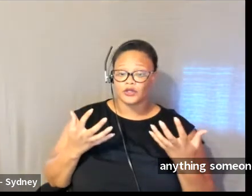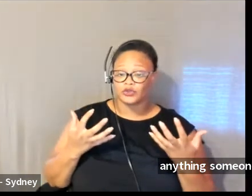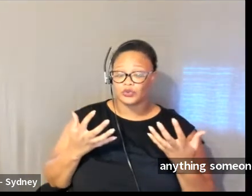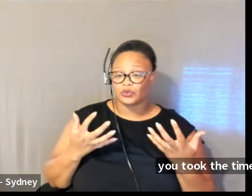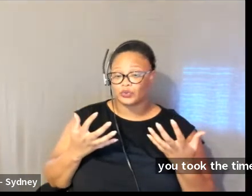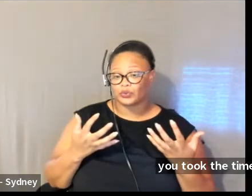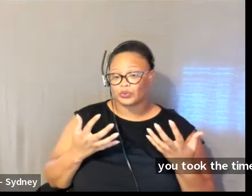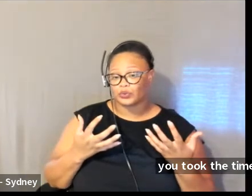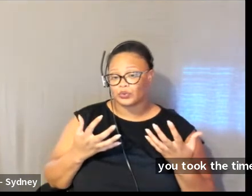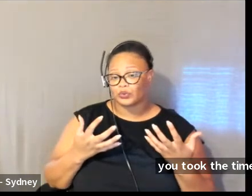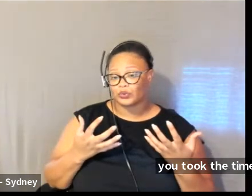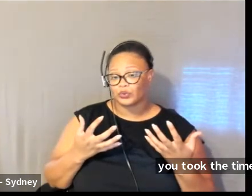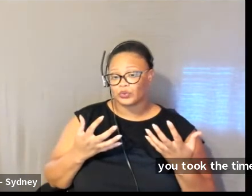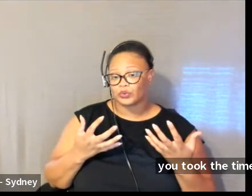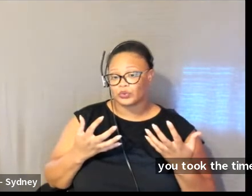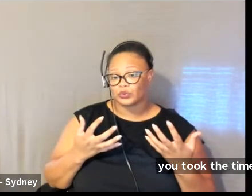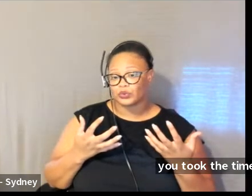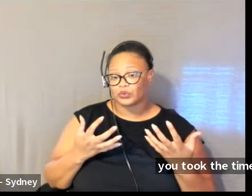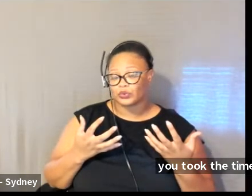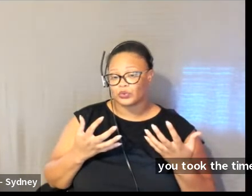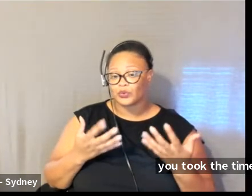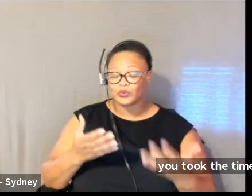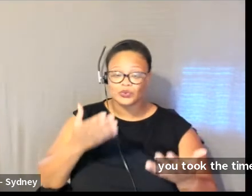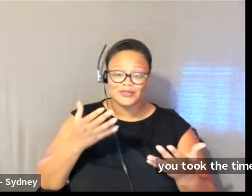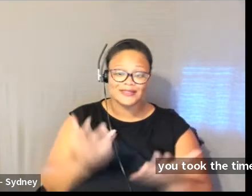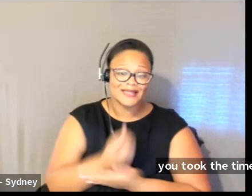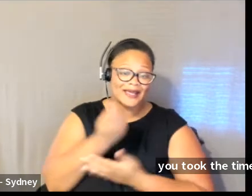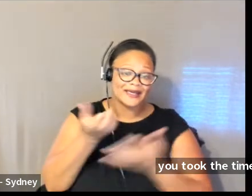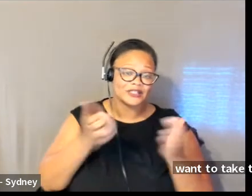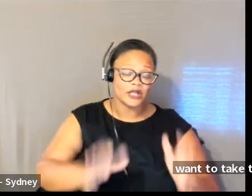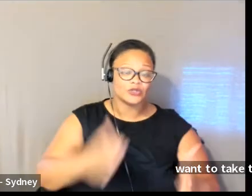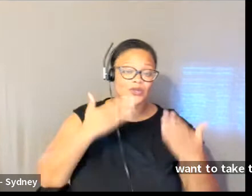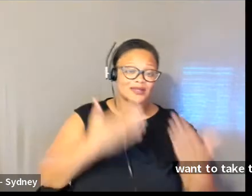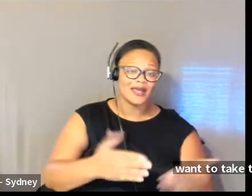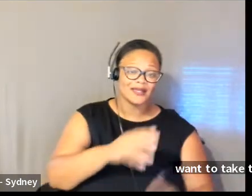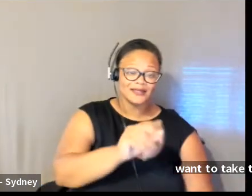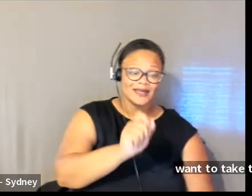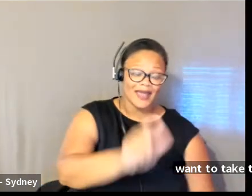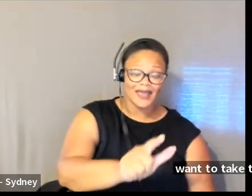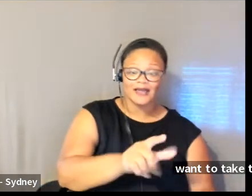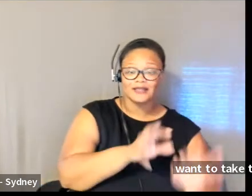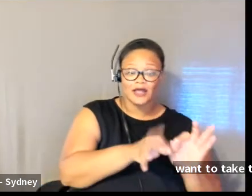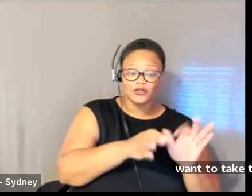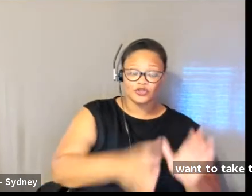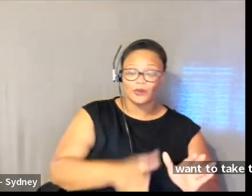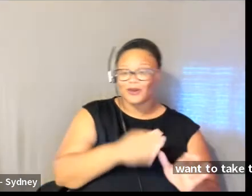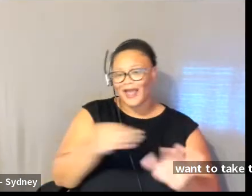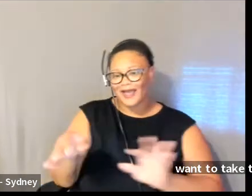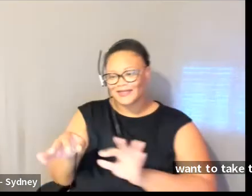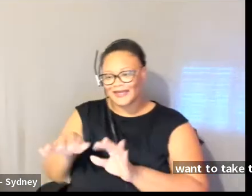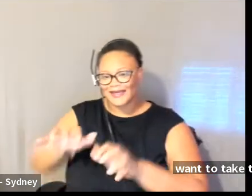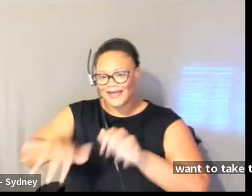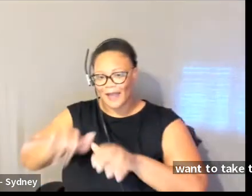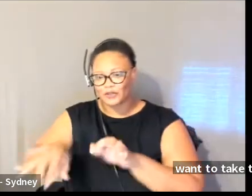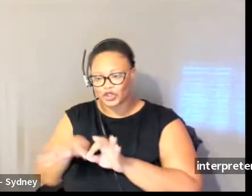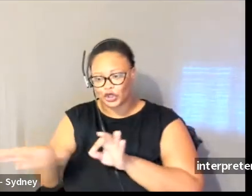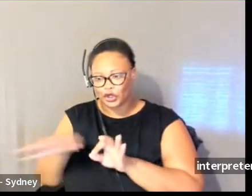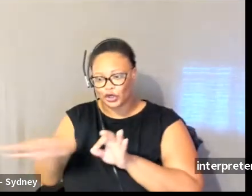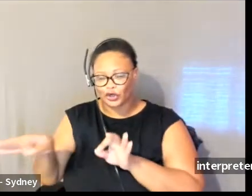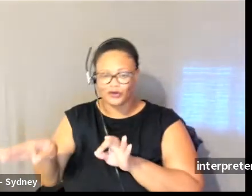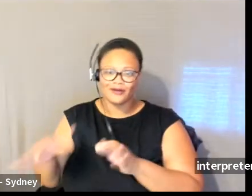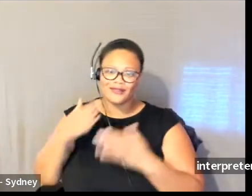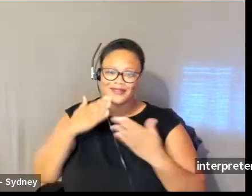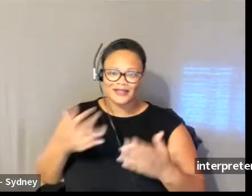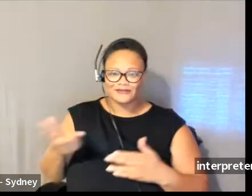to thank our ASL interpreters as well as our captioner for being with us here today. It means a lot having